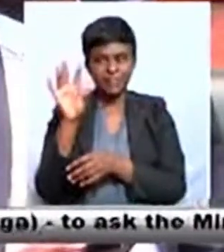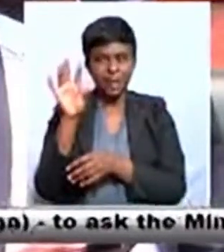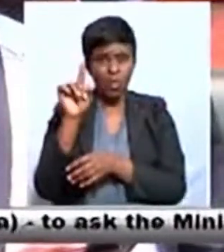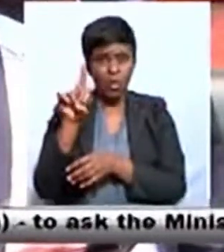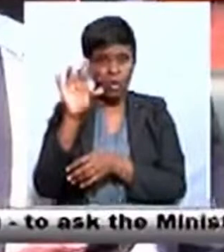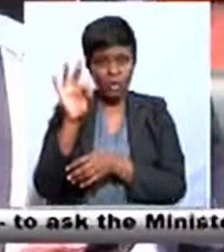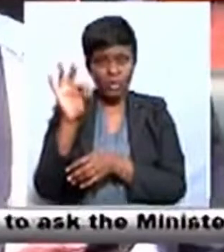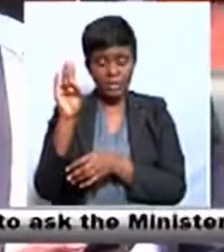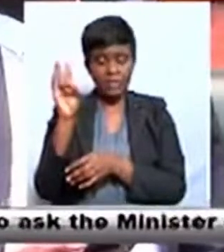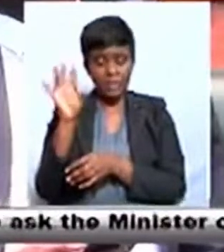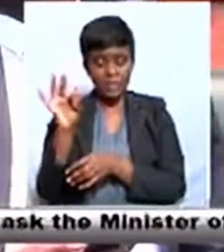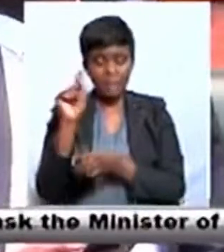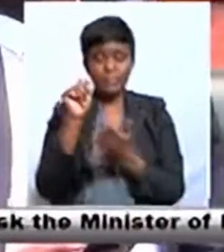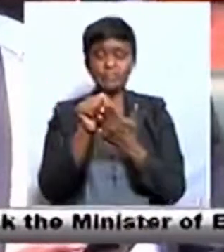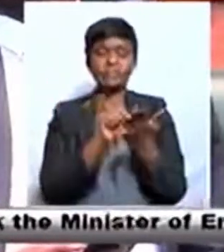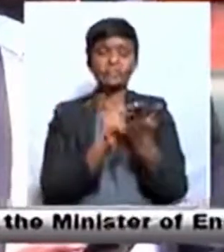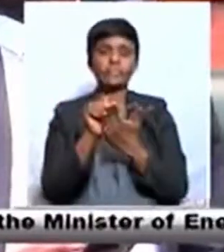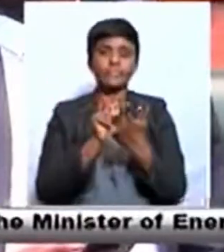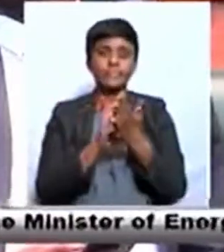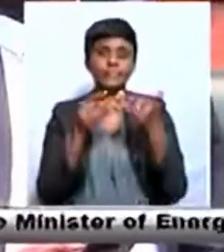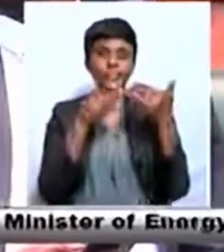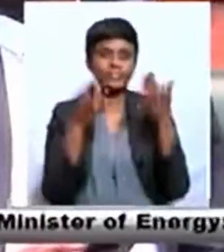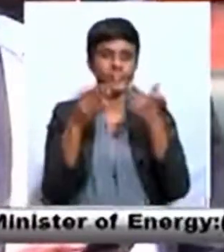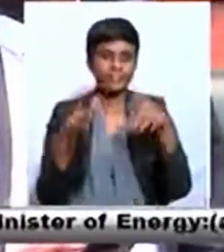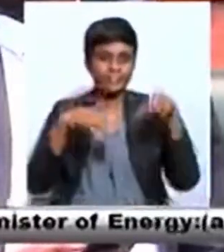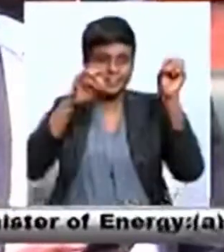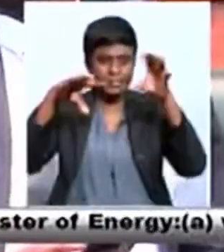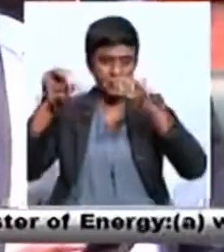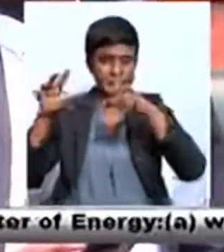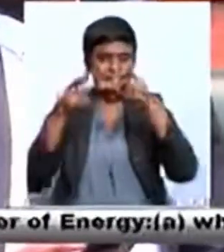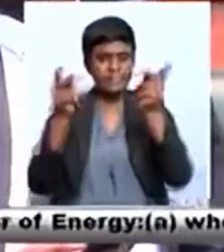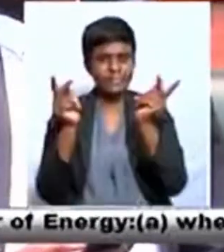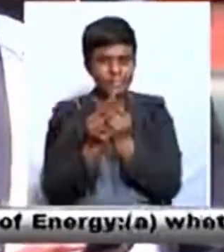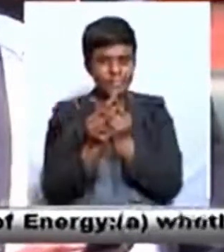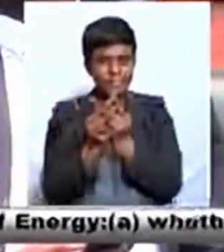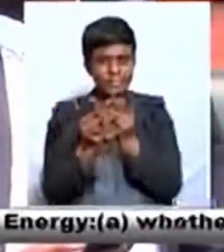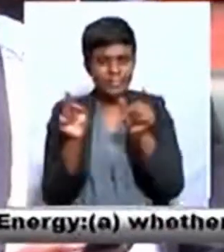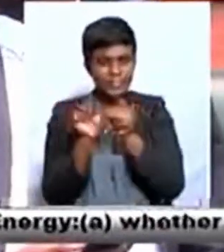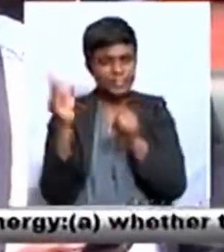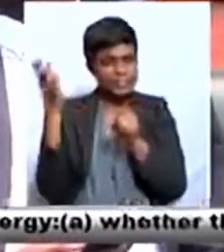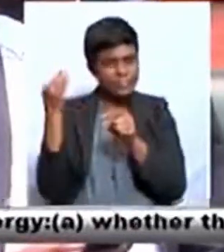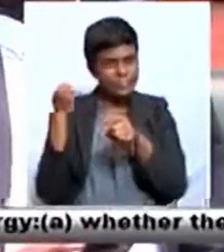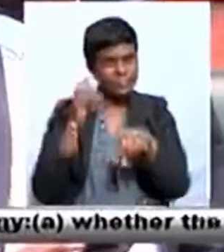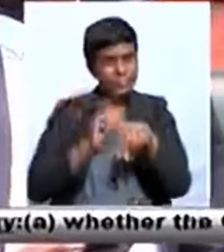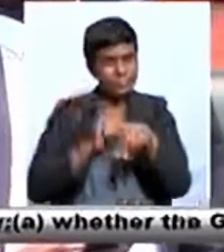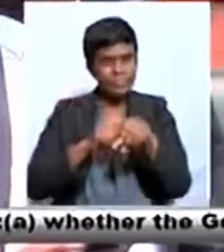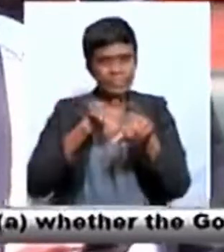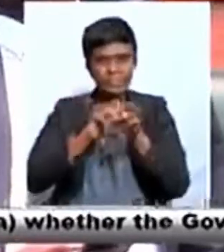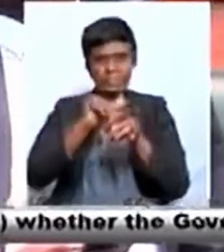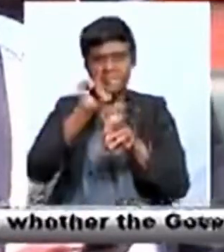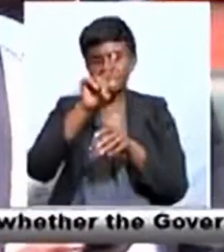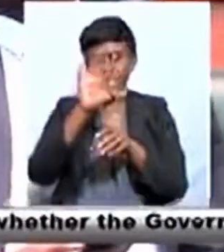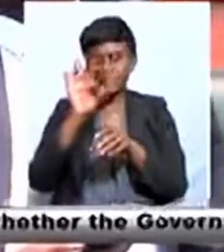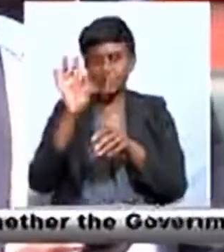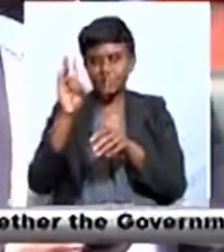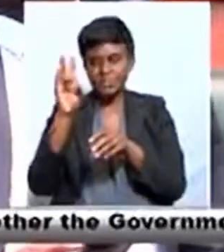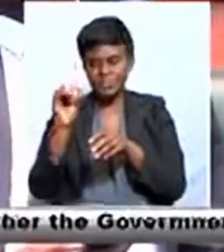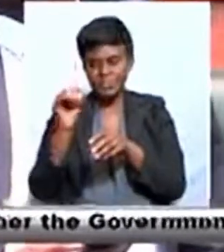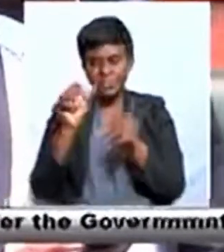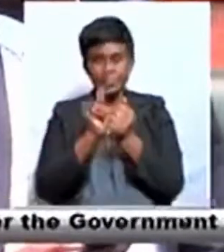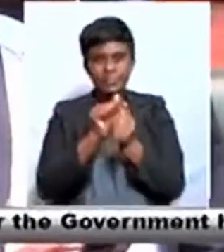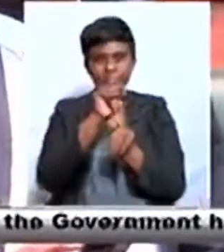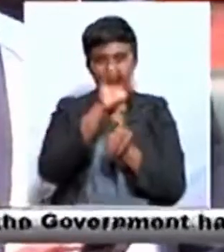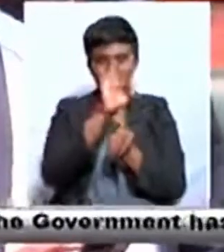doing the test, they commissioned the power station. At that time, between 1970 and